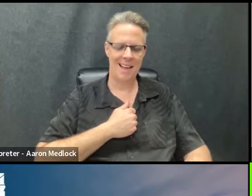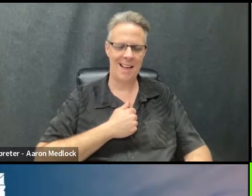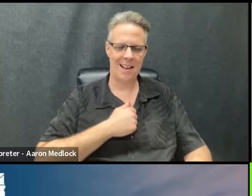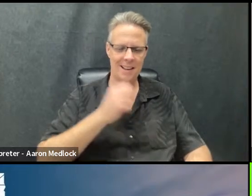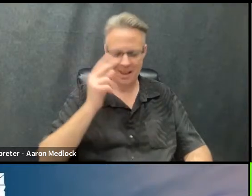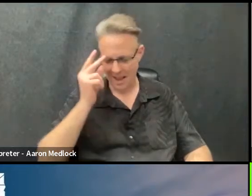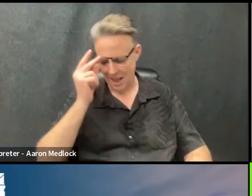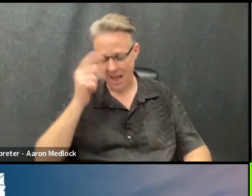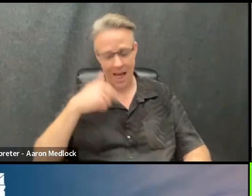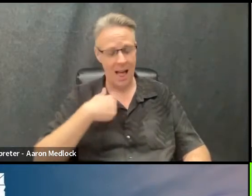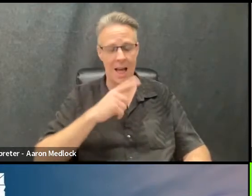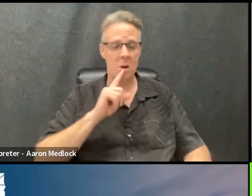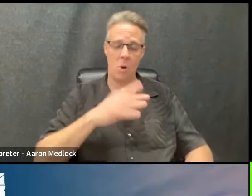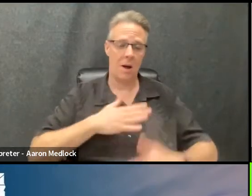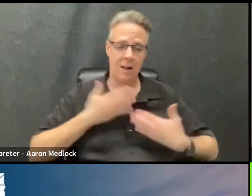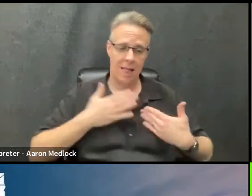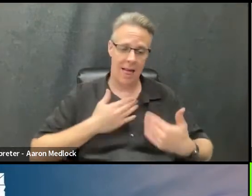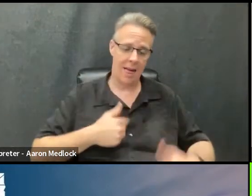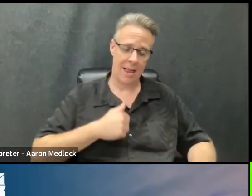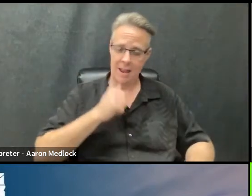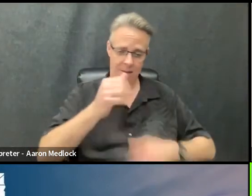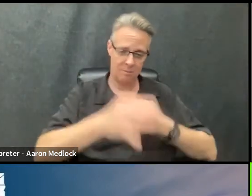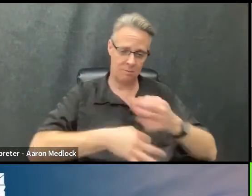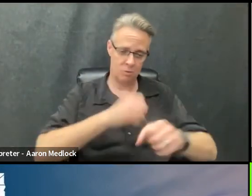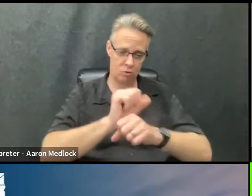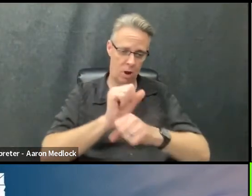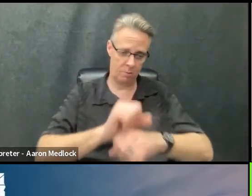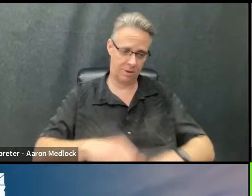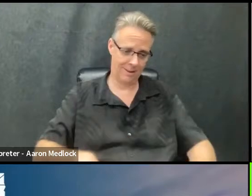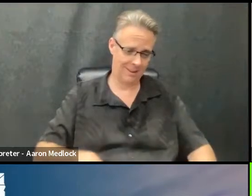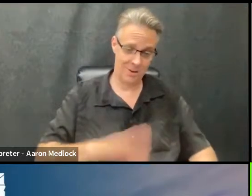I'm glad I don't have your job.